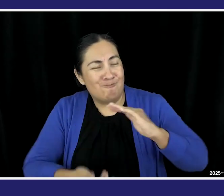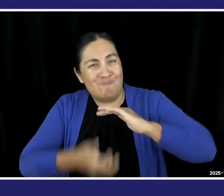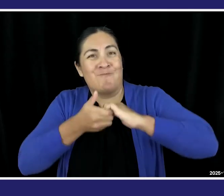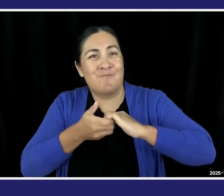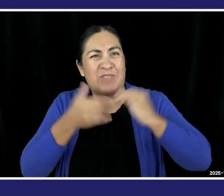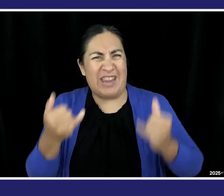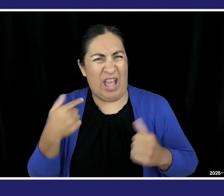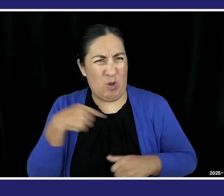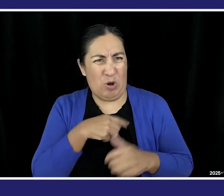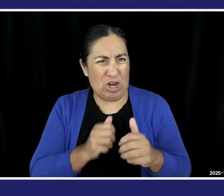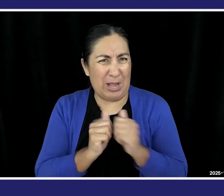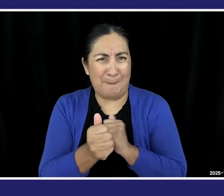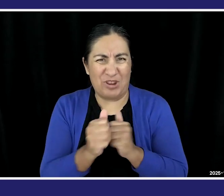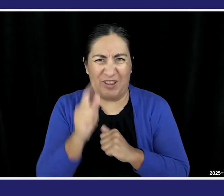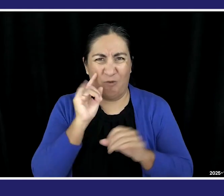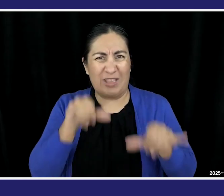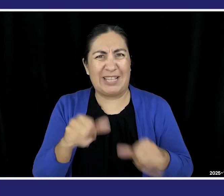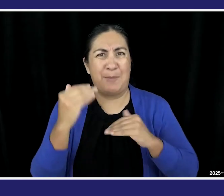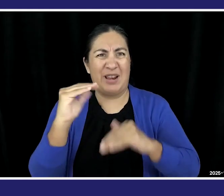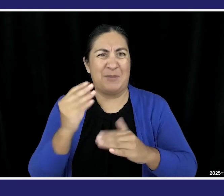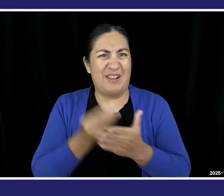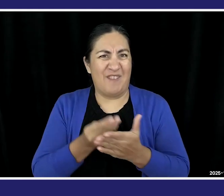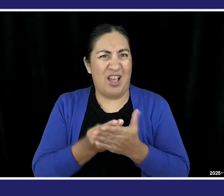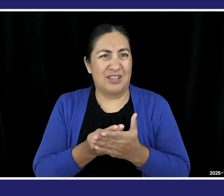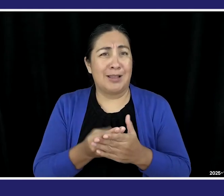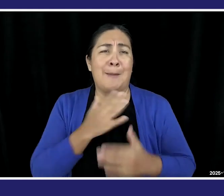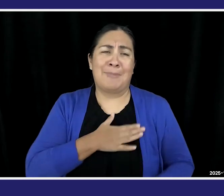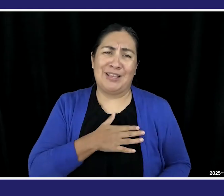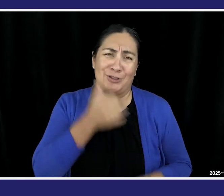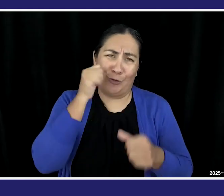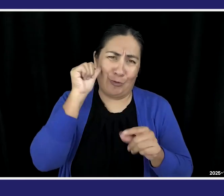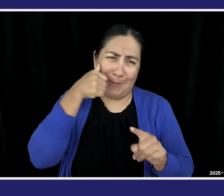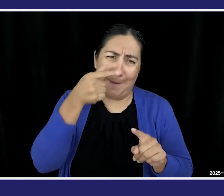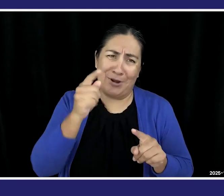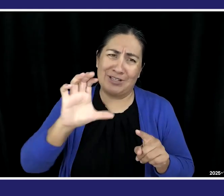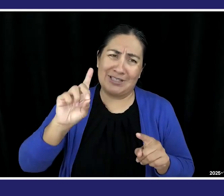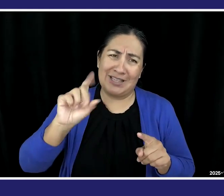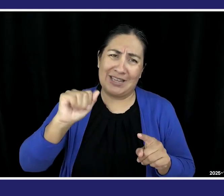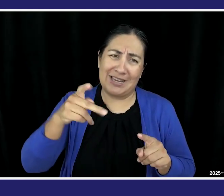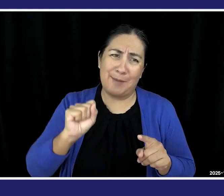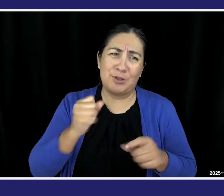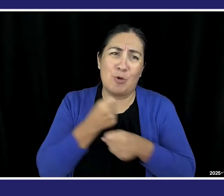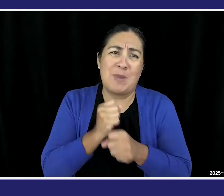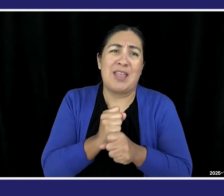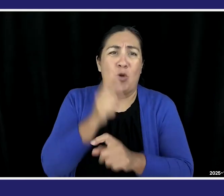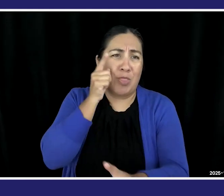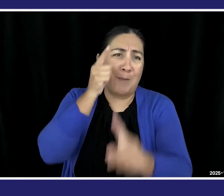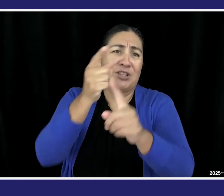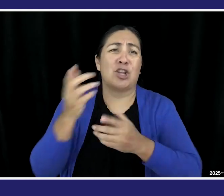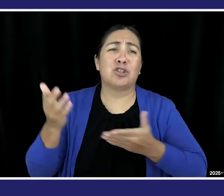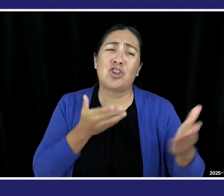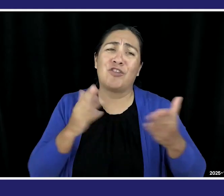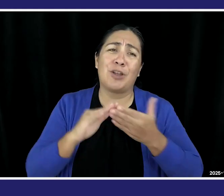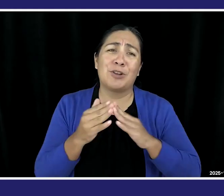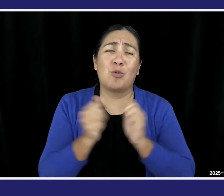us. Please remember that CDEPs were created with a mission to serve communities with the least access to